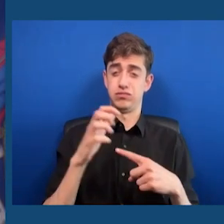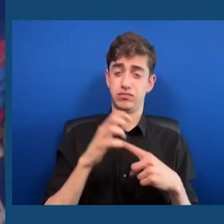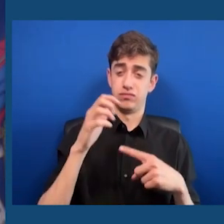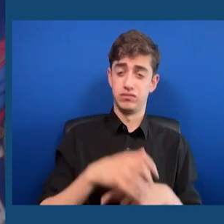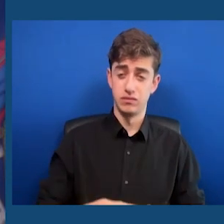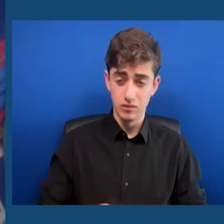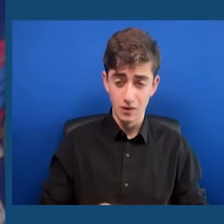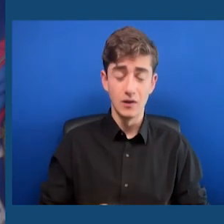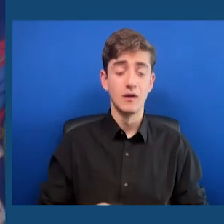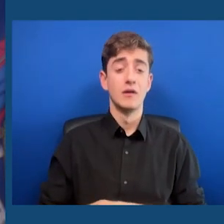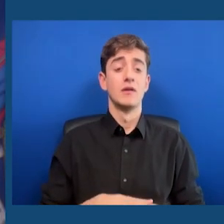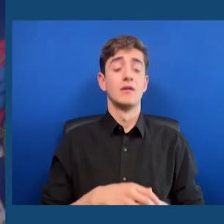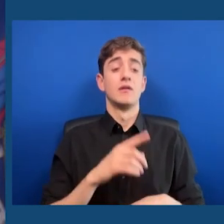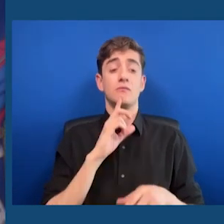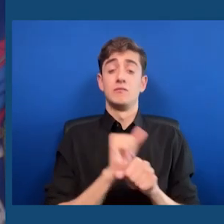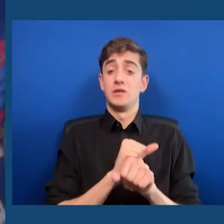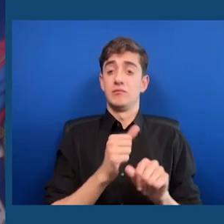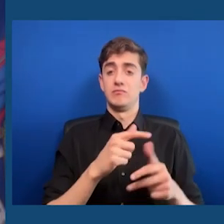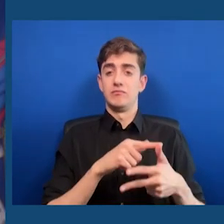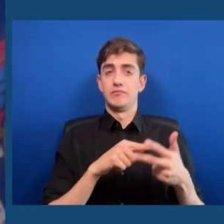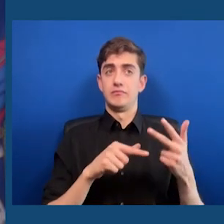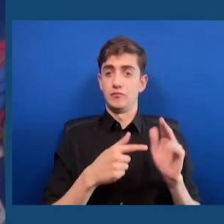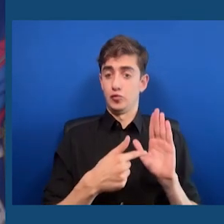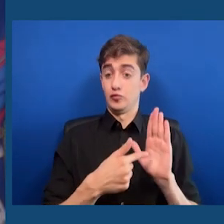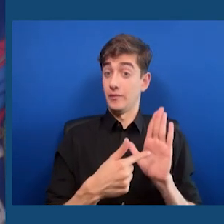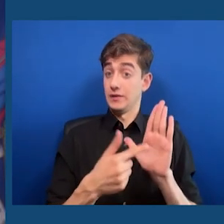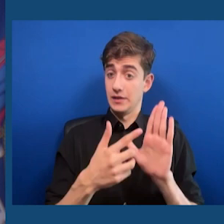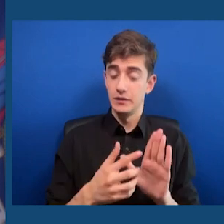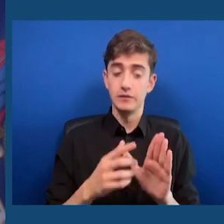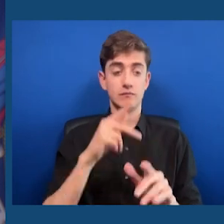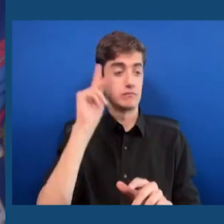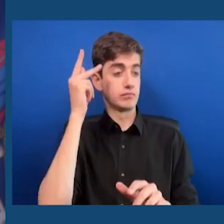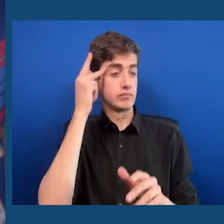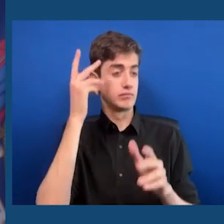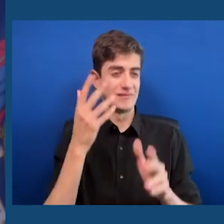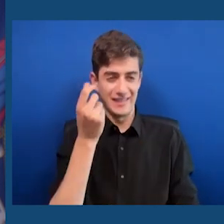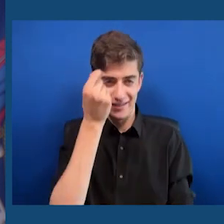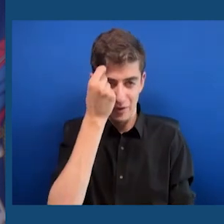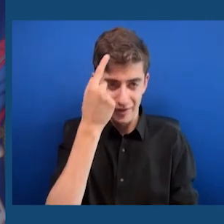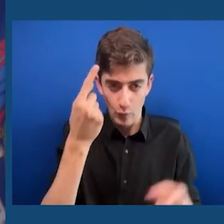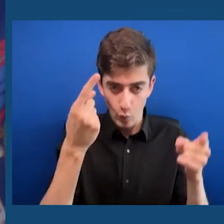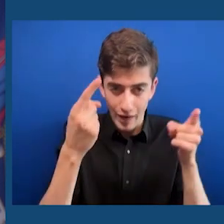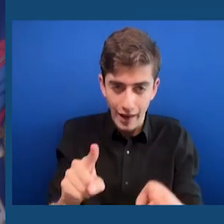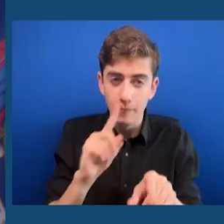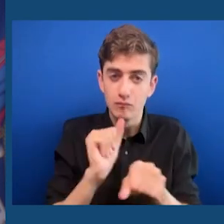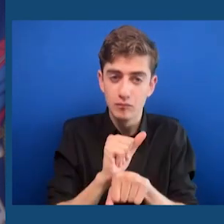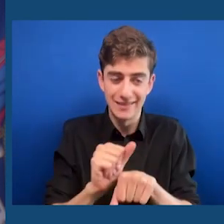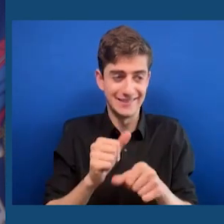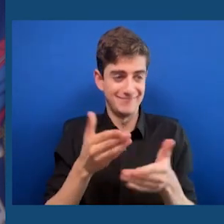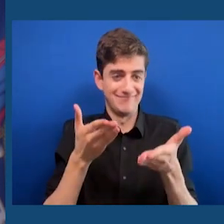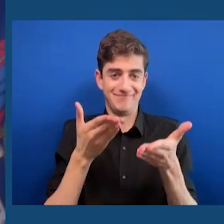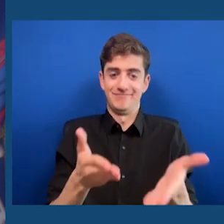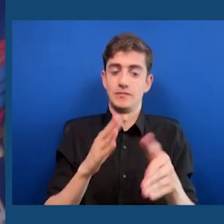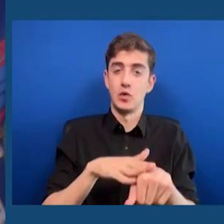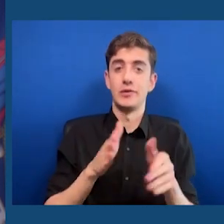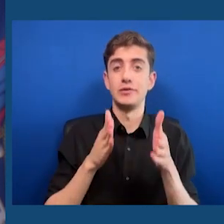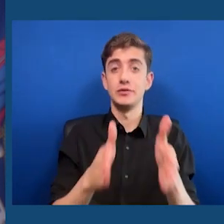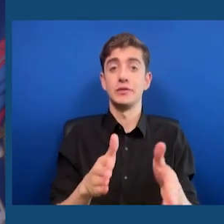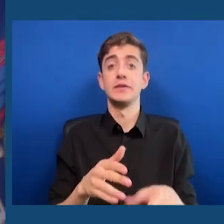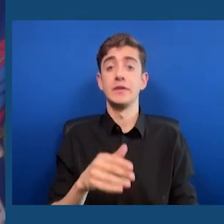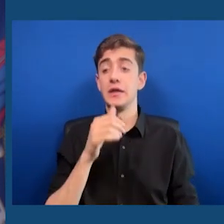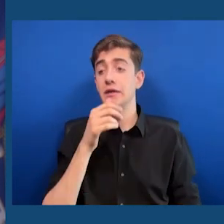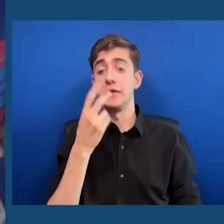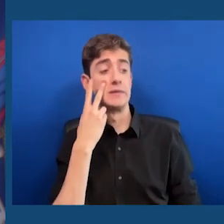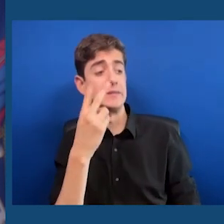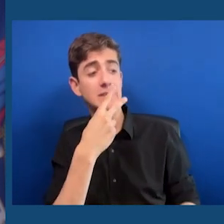these are representatives who understand what's going on the streets. And they don't just walk by and say, well, that's a problem, somebody